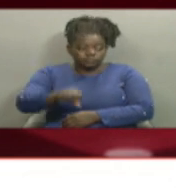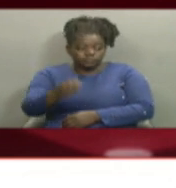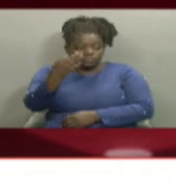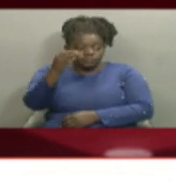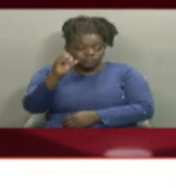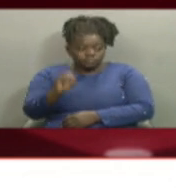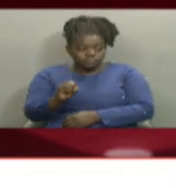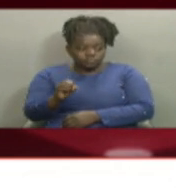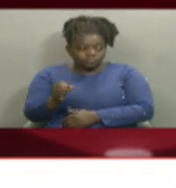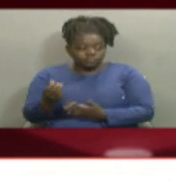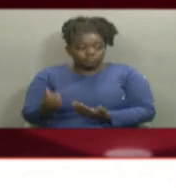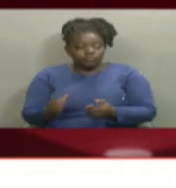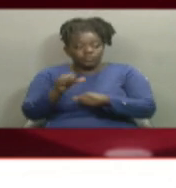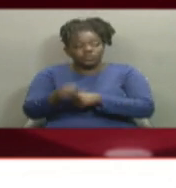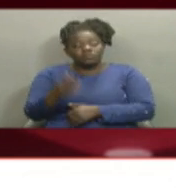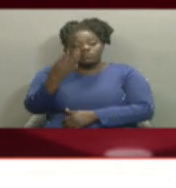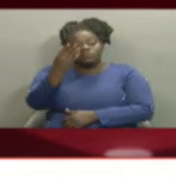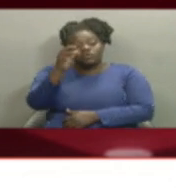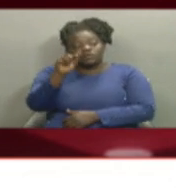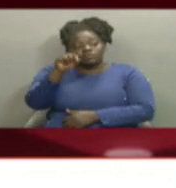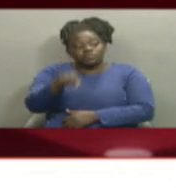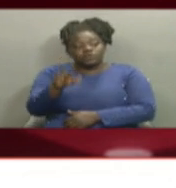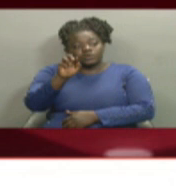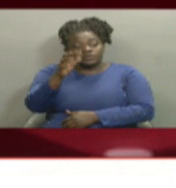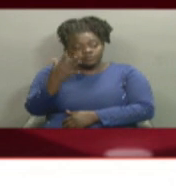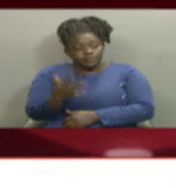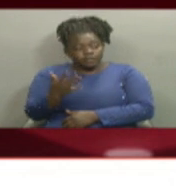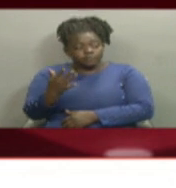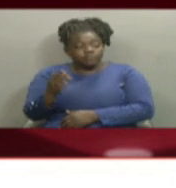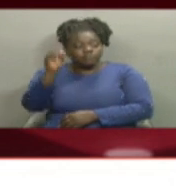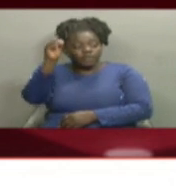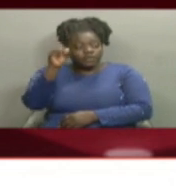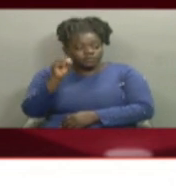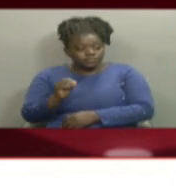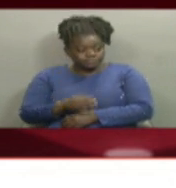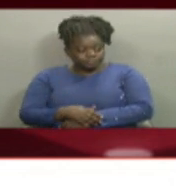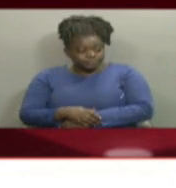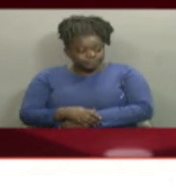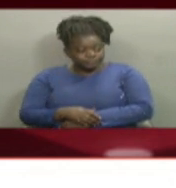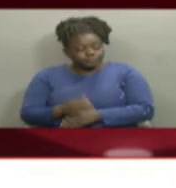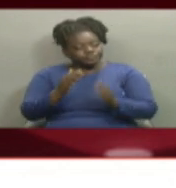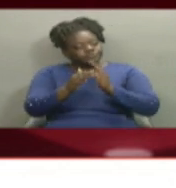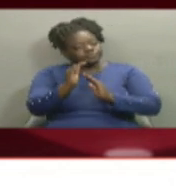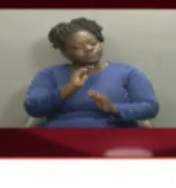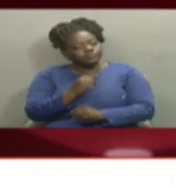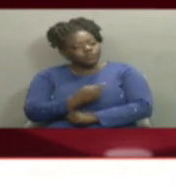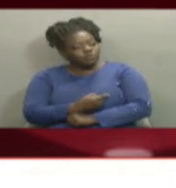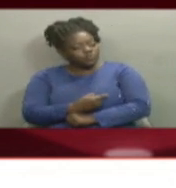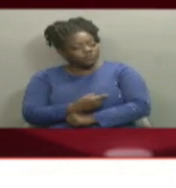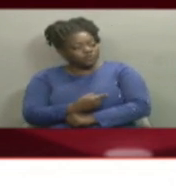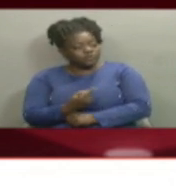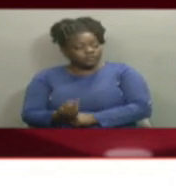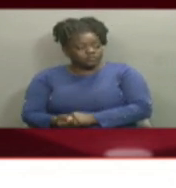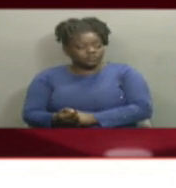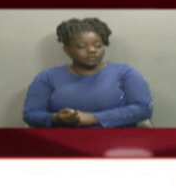6,942,900 mwasatu nga bye bitundu 48 n'obutundu 85 ku buli 10. Profesa George Wajakoya